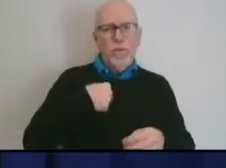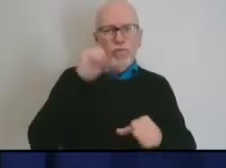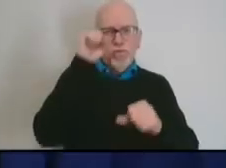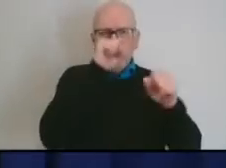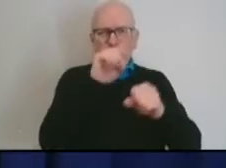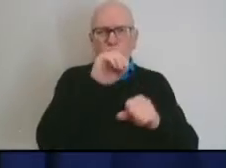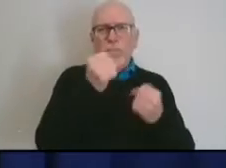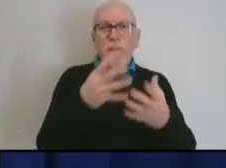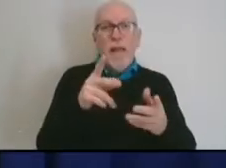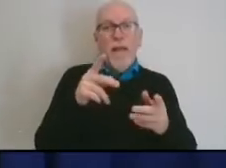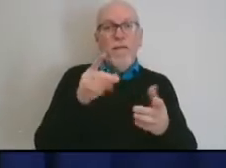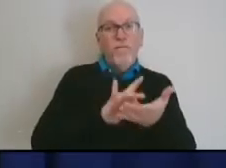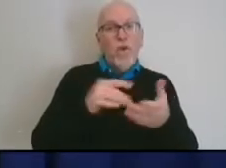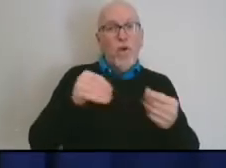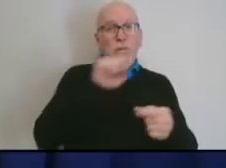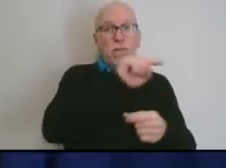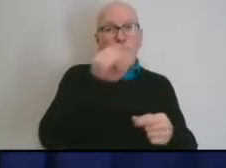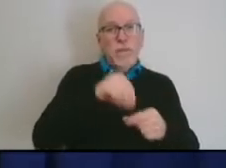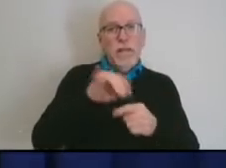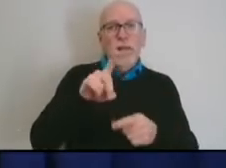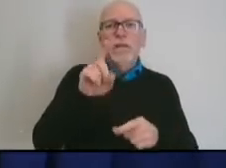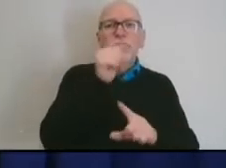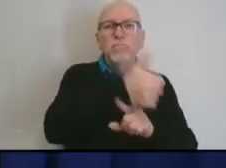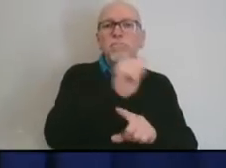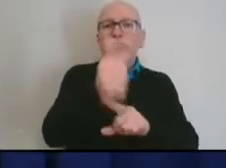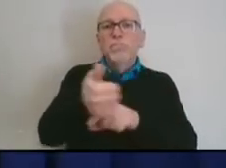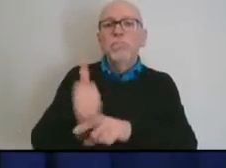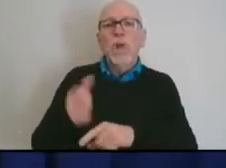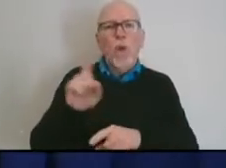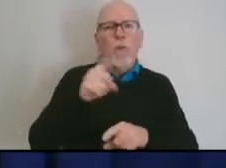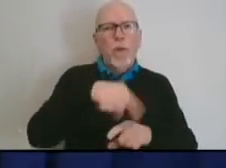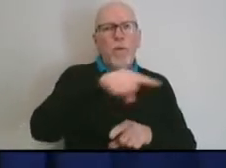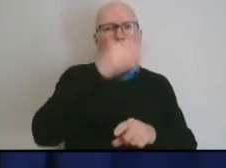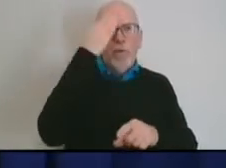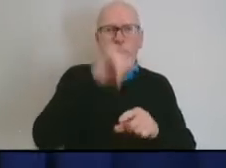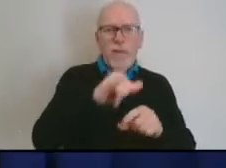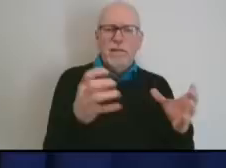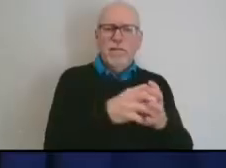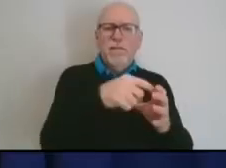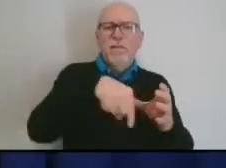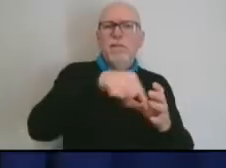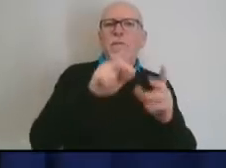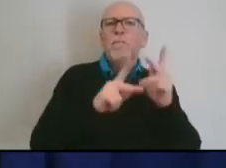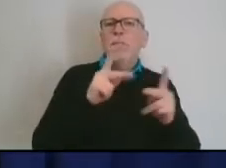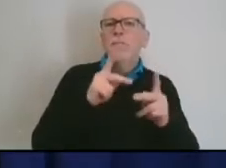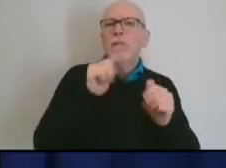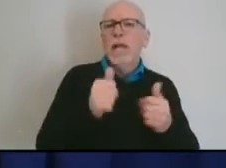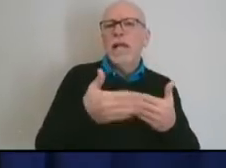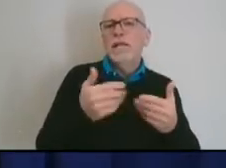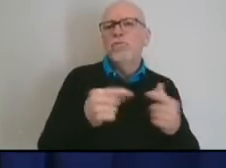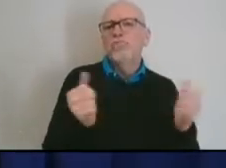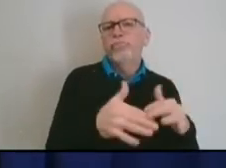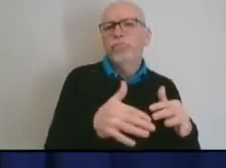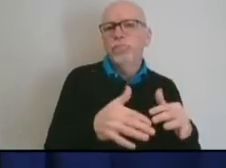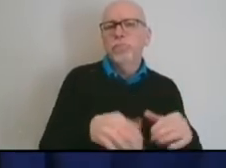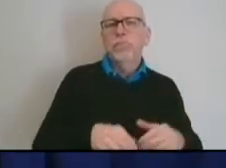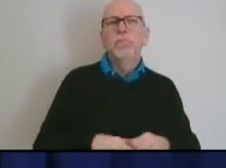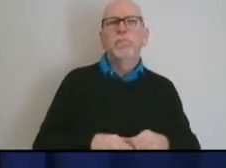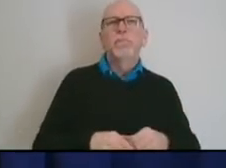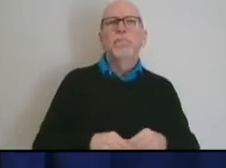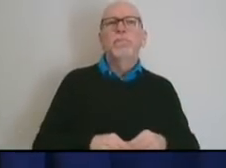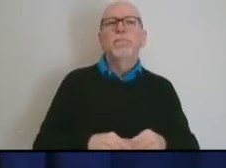pharmacies across the state in areas where we know it's an easy reach for a population to get to that pharmacy. And